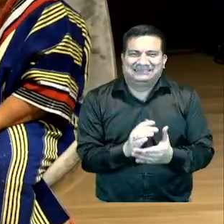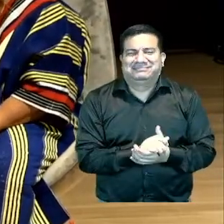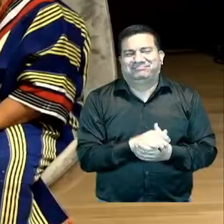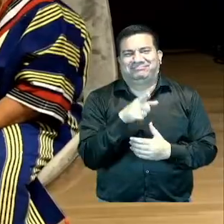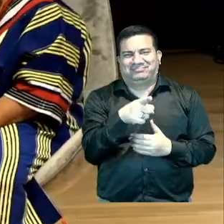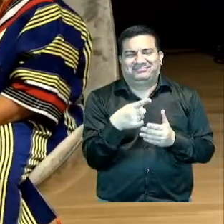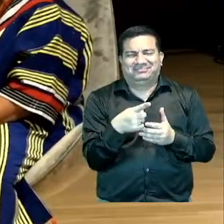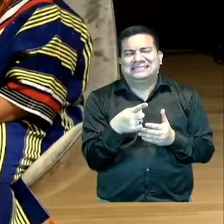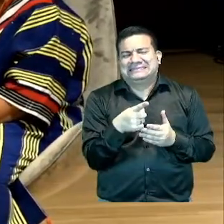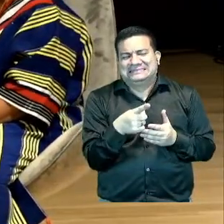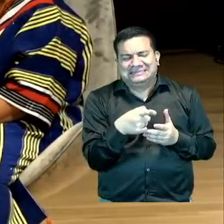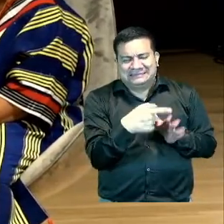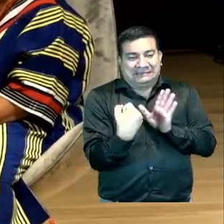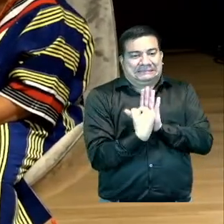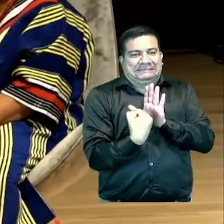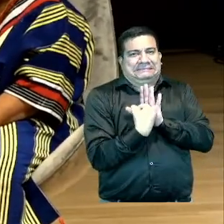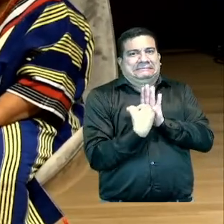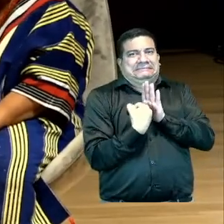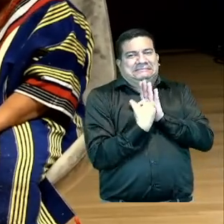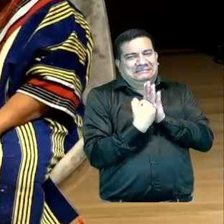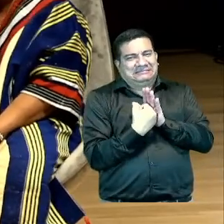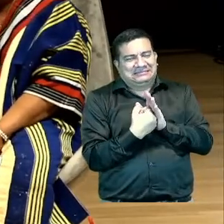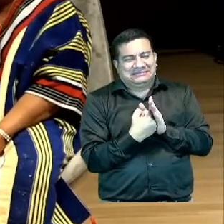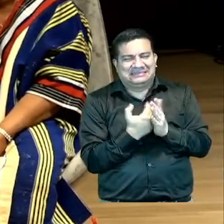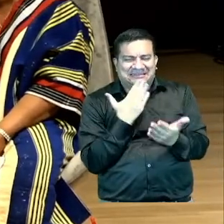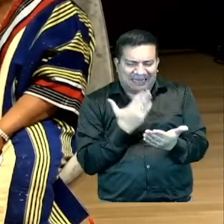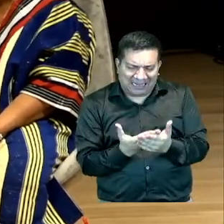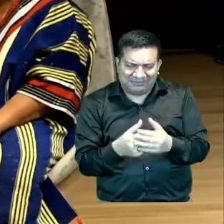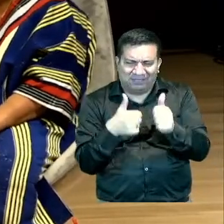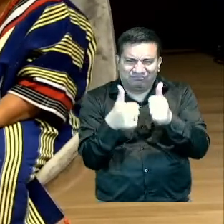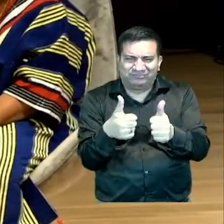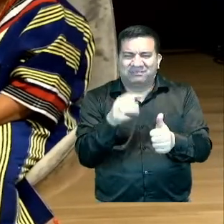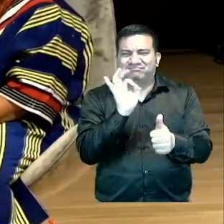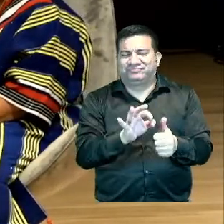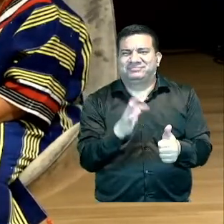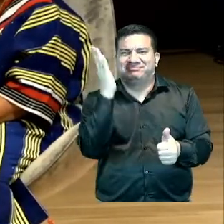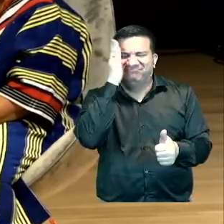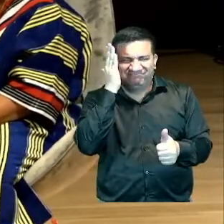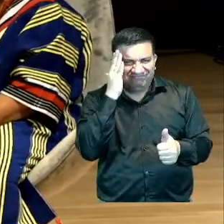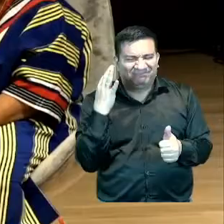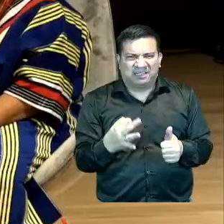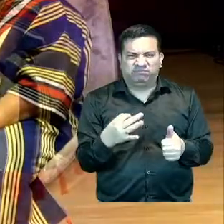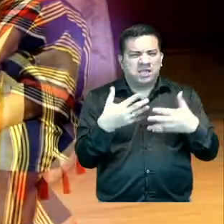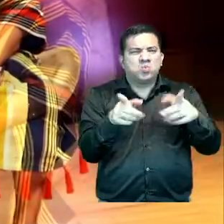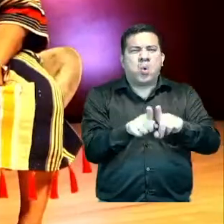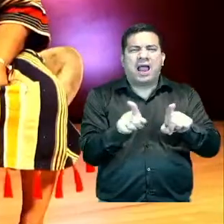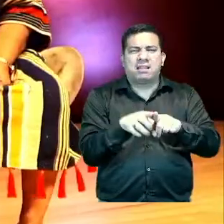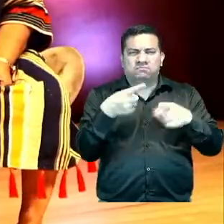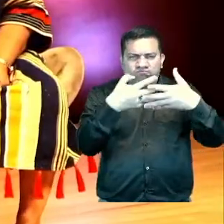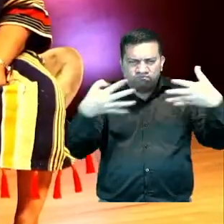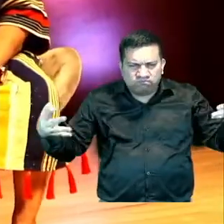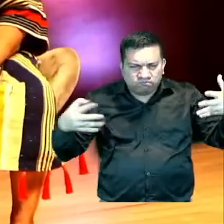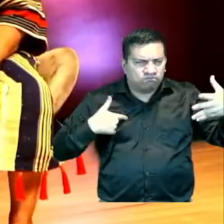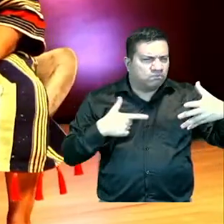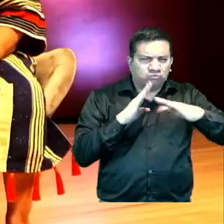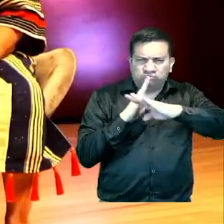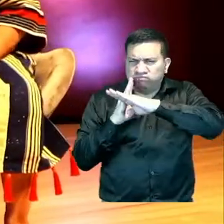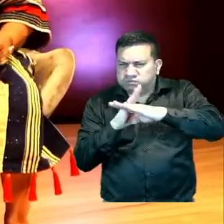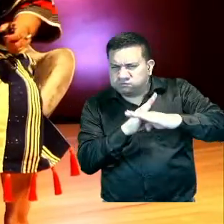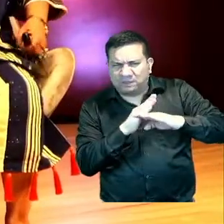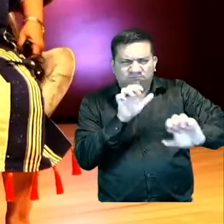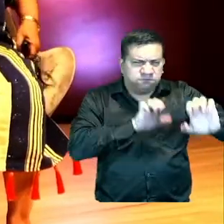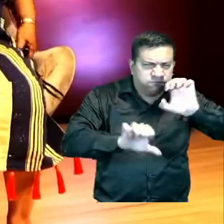of advocacy to your consistency in the political life of this country, Colombia. You will